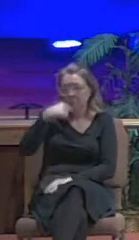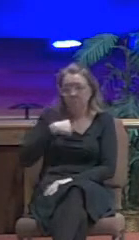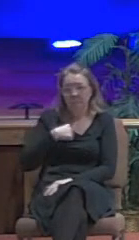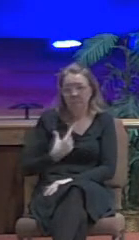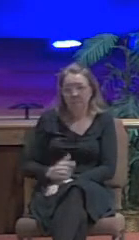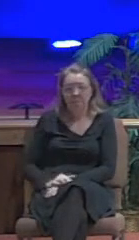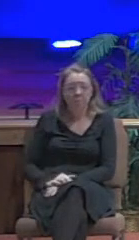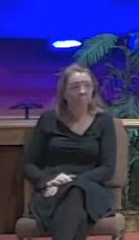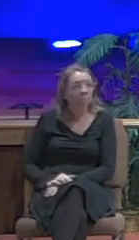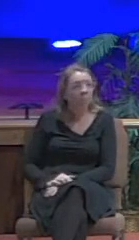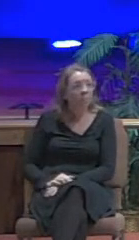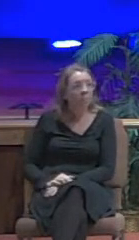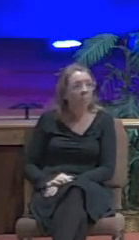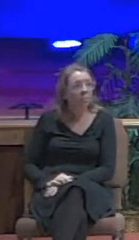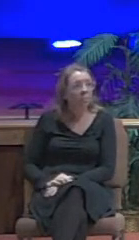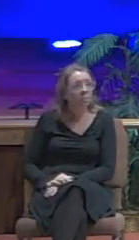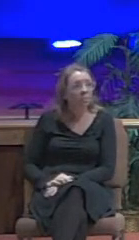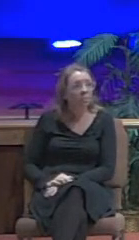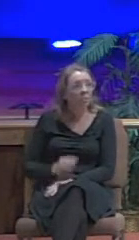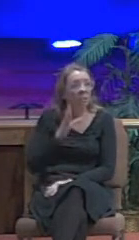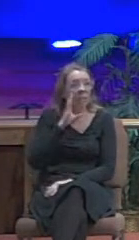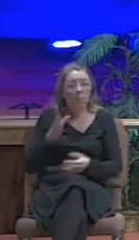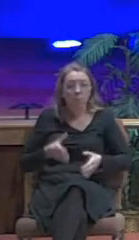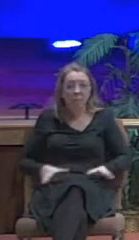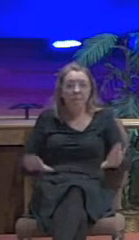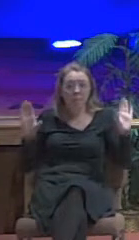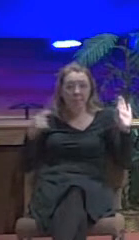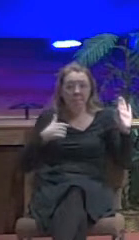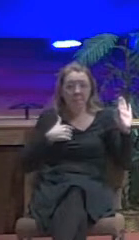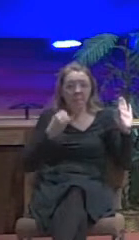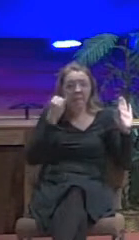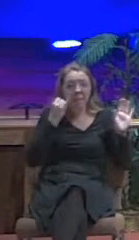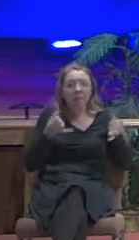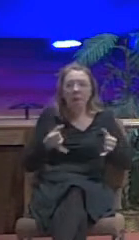And will submit to me even when I'm wrong.